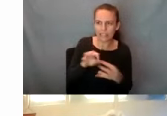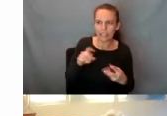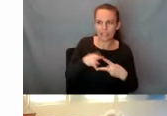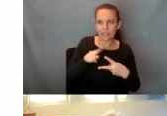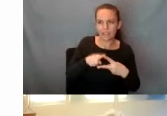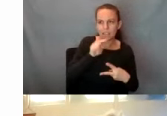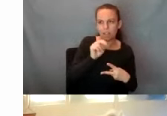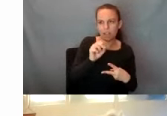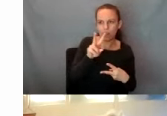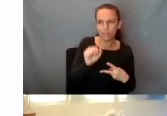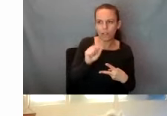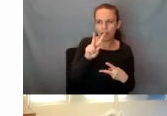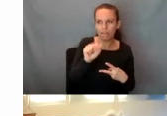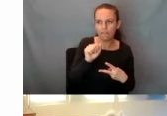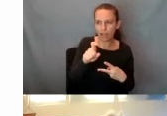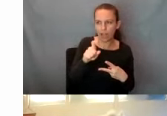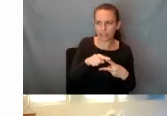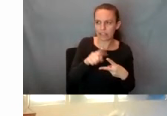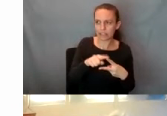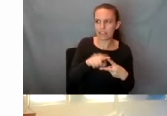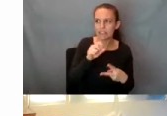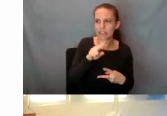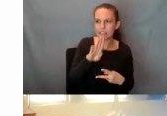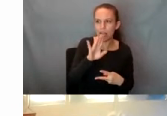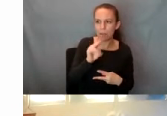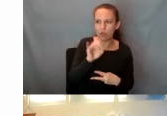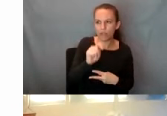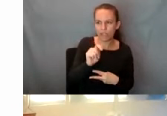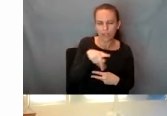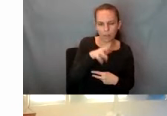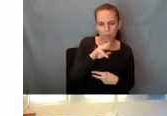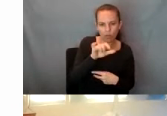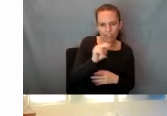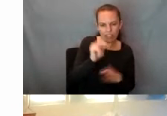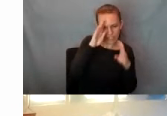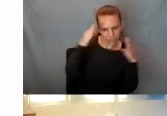subunit protein targeting the spike protein with an